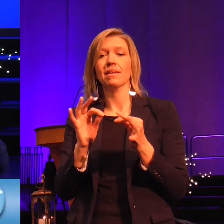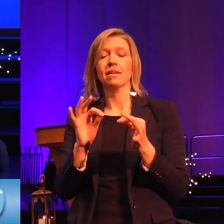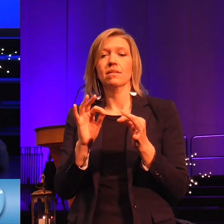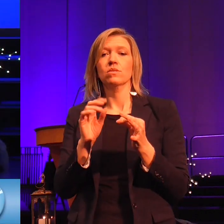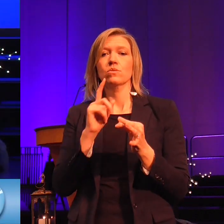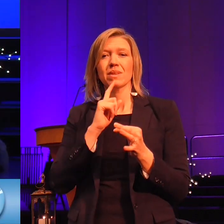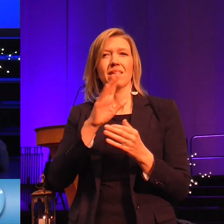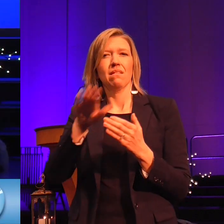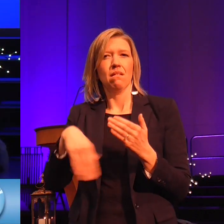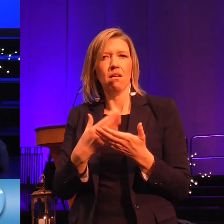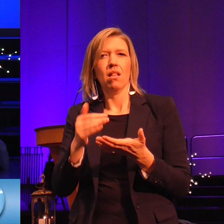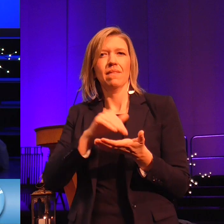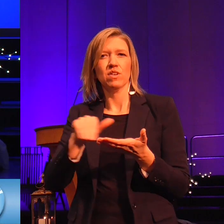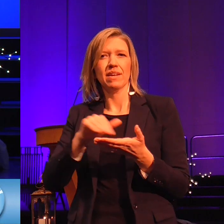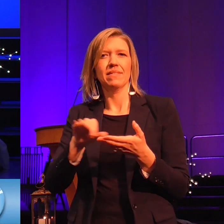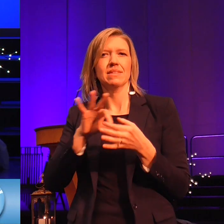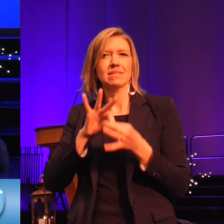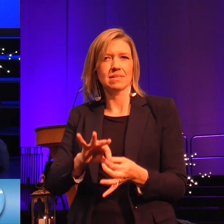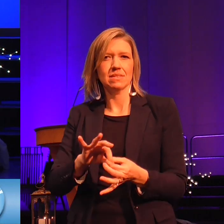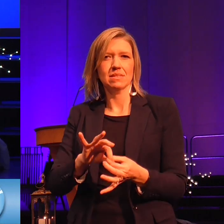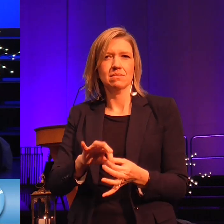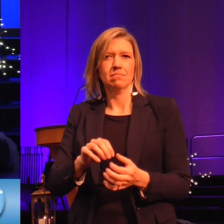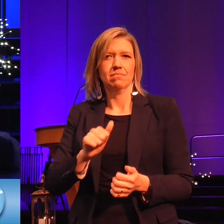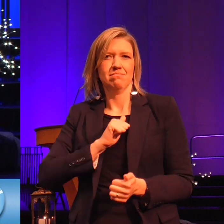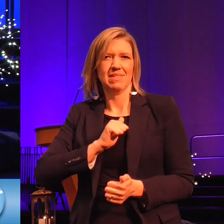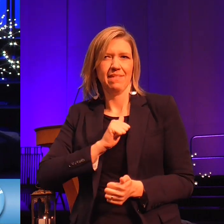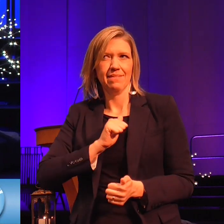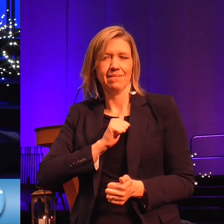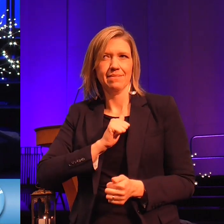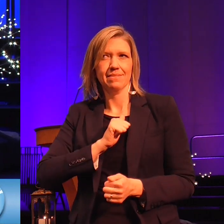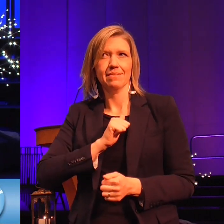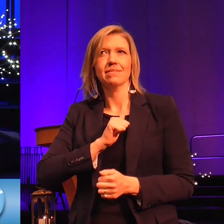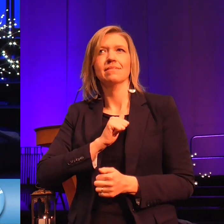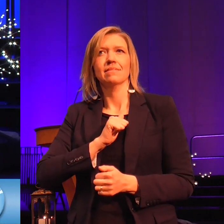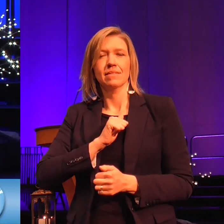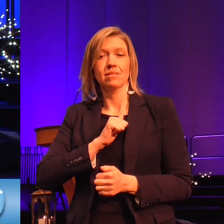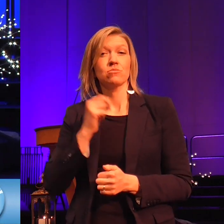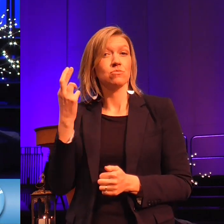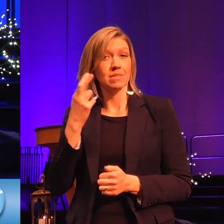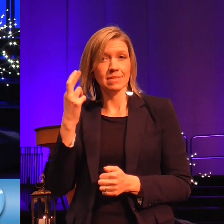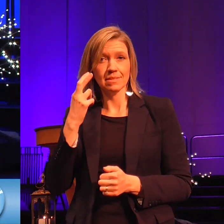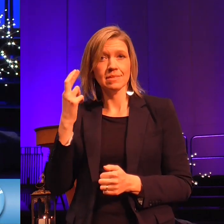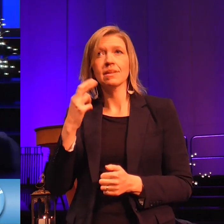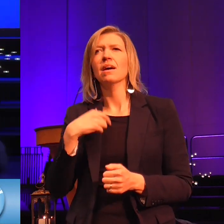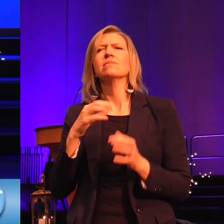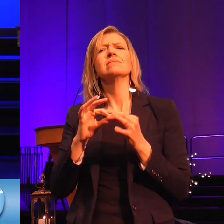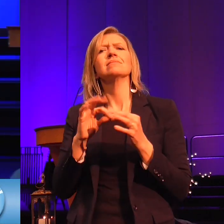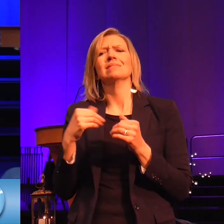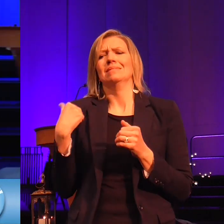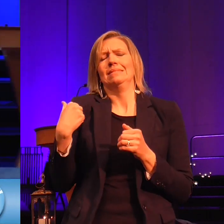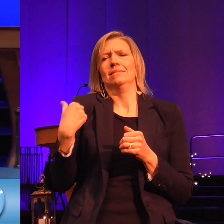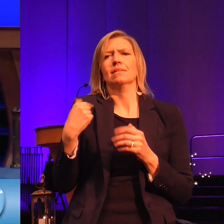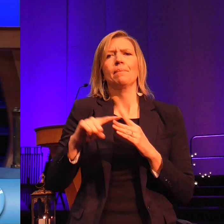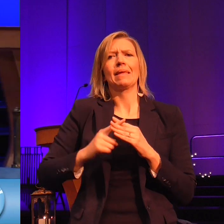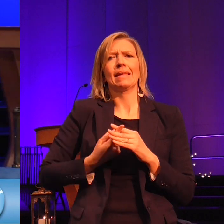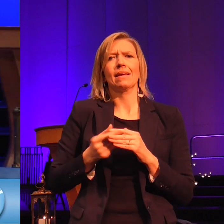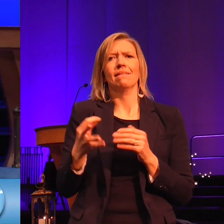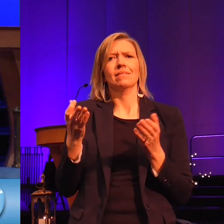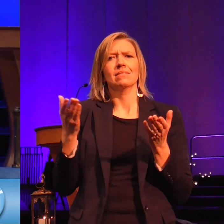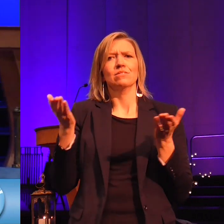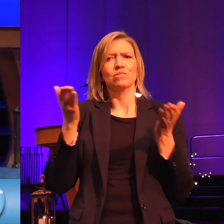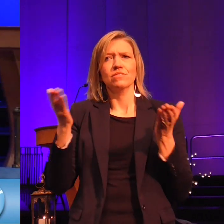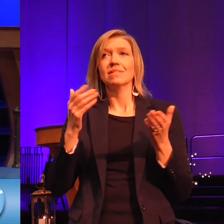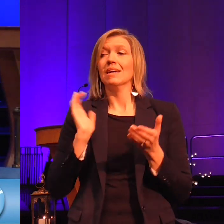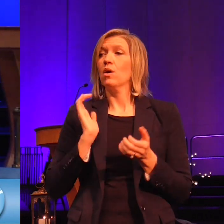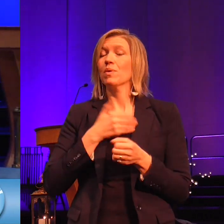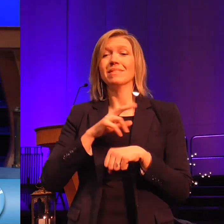self. And the reason they say that is because of the thing I was talking about at the beginning, that our nature is God. We are